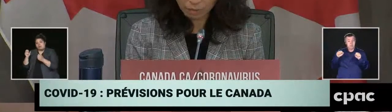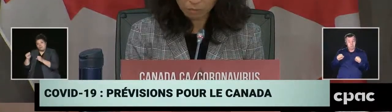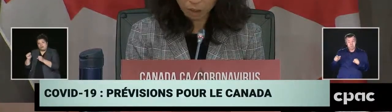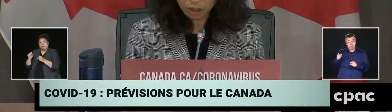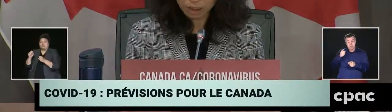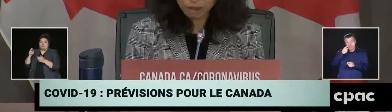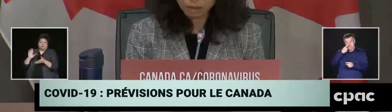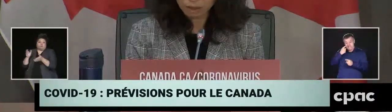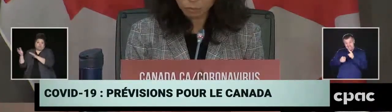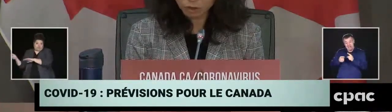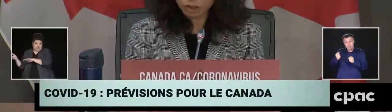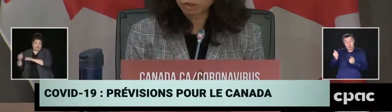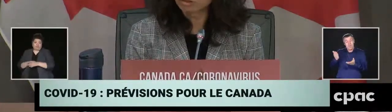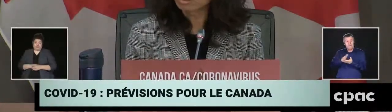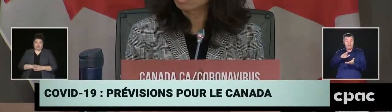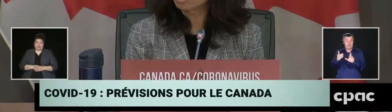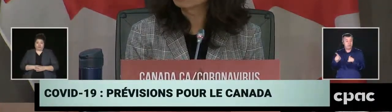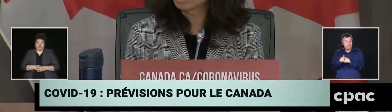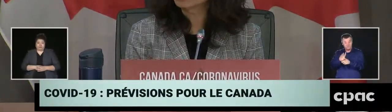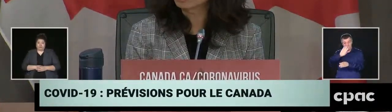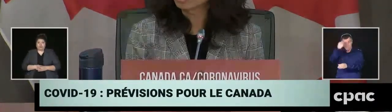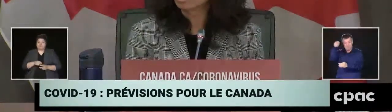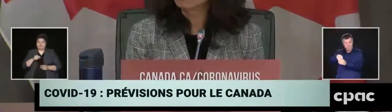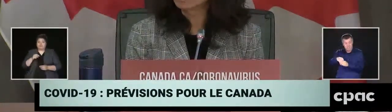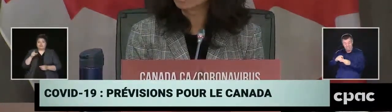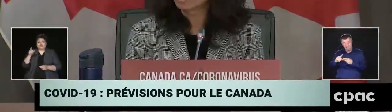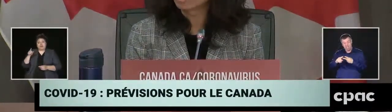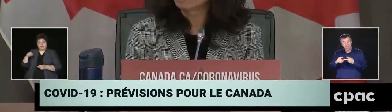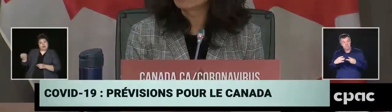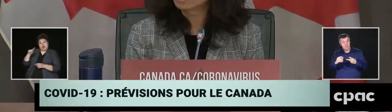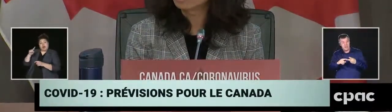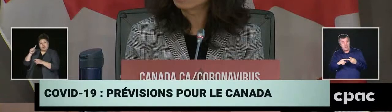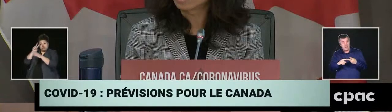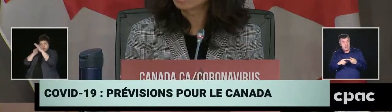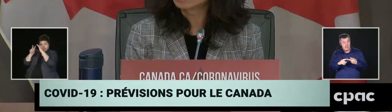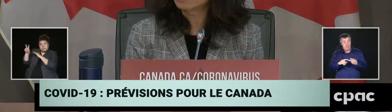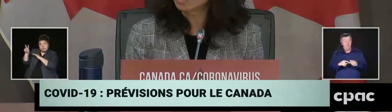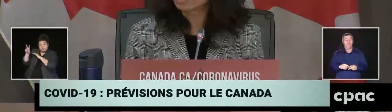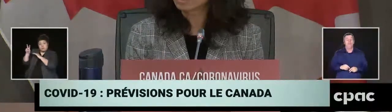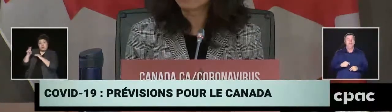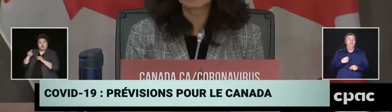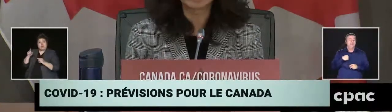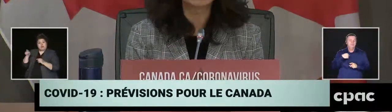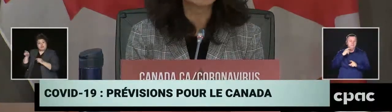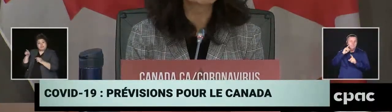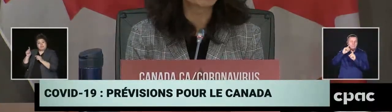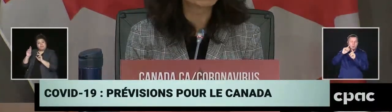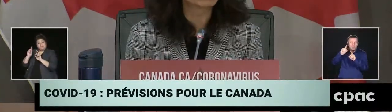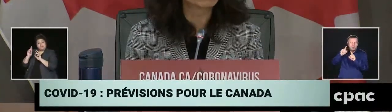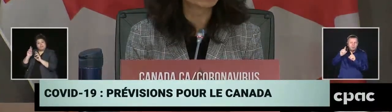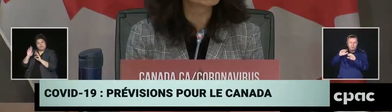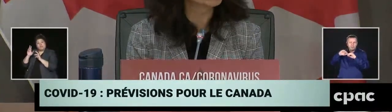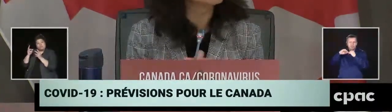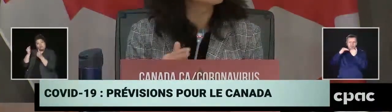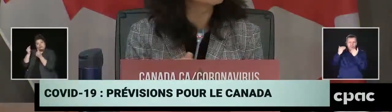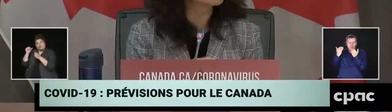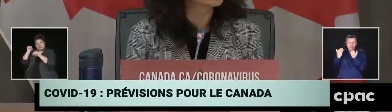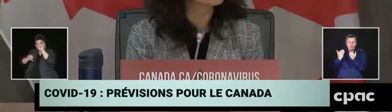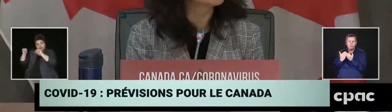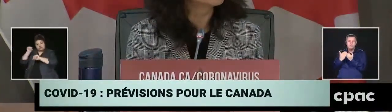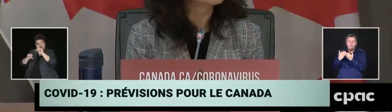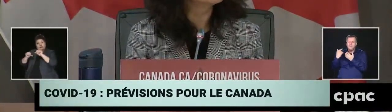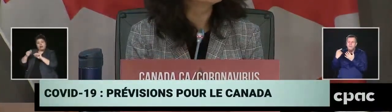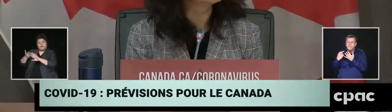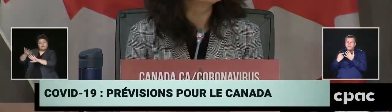And modelers will use as much of the scientific information as possible, which changes